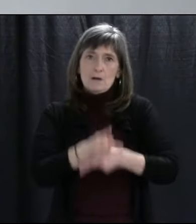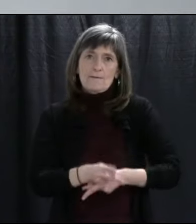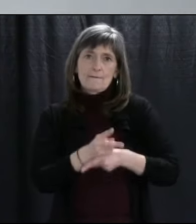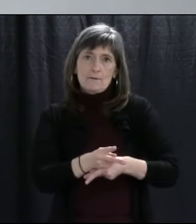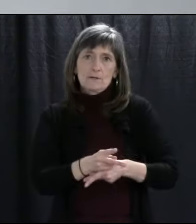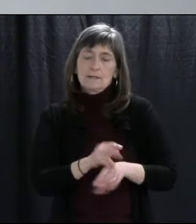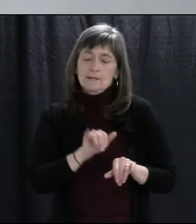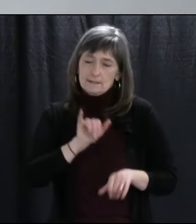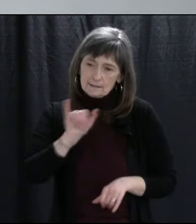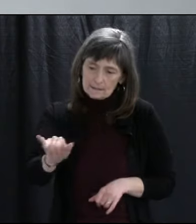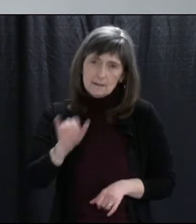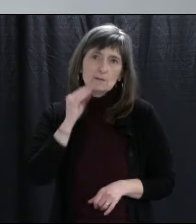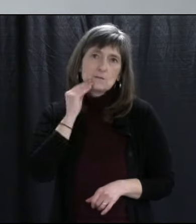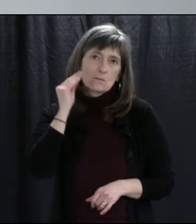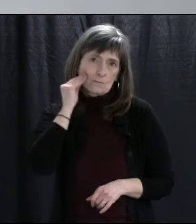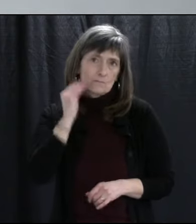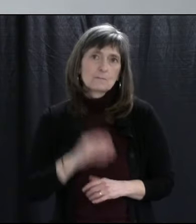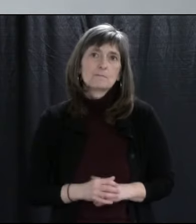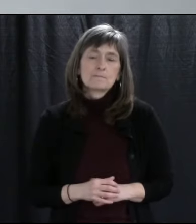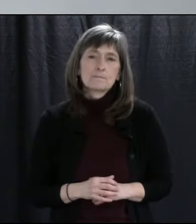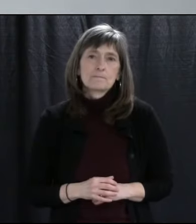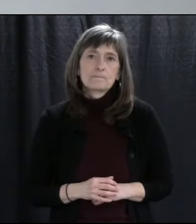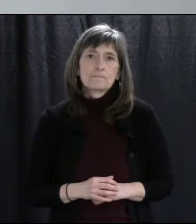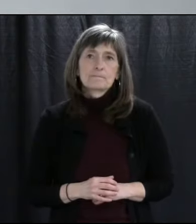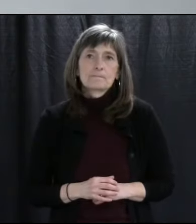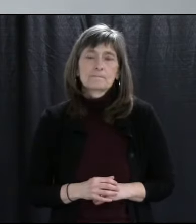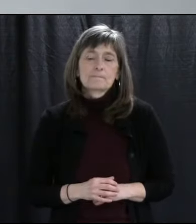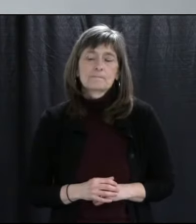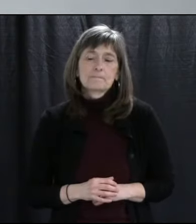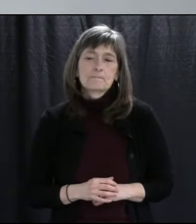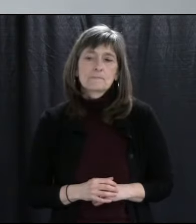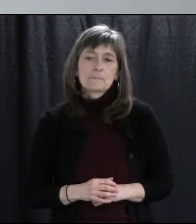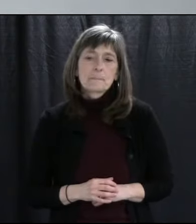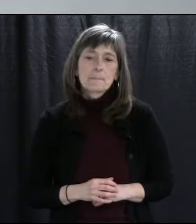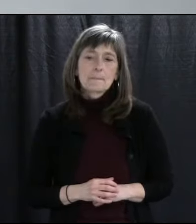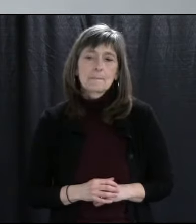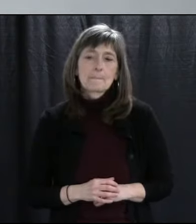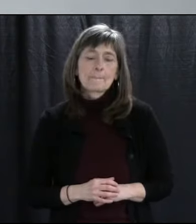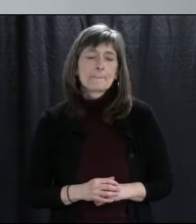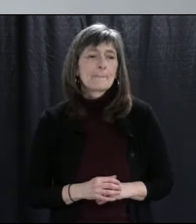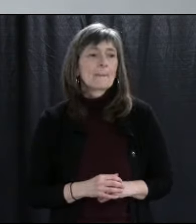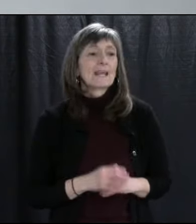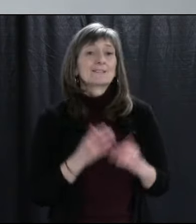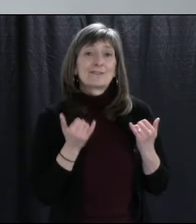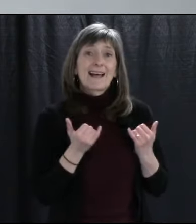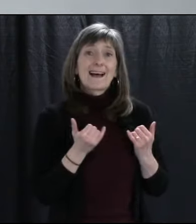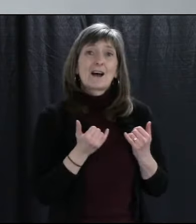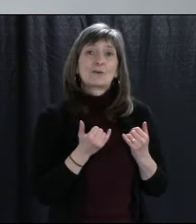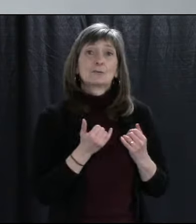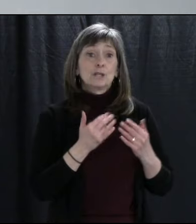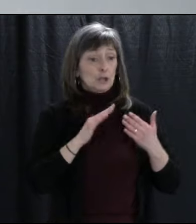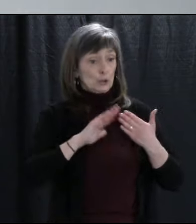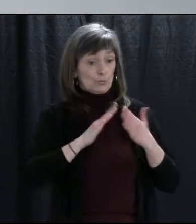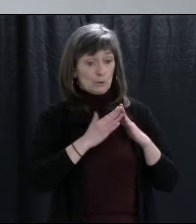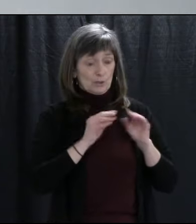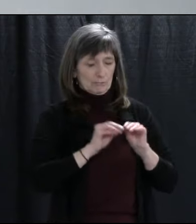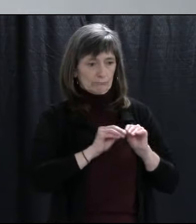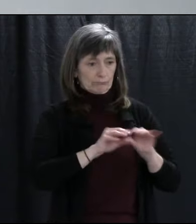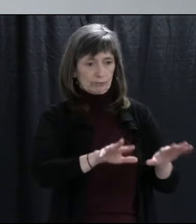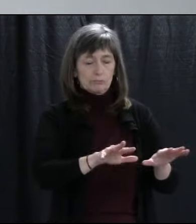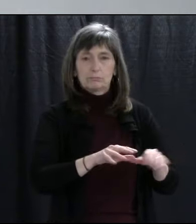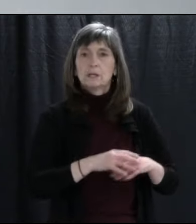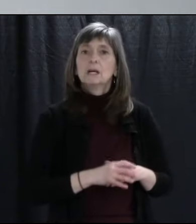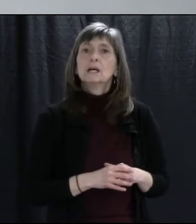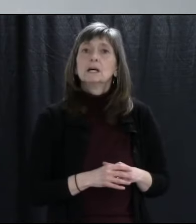and ensuring that we're not spreading any virus. With community transmission, now are we expanding